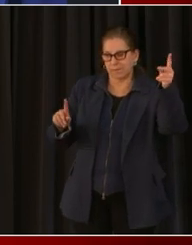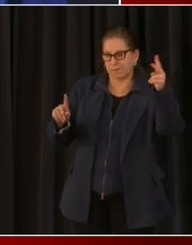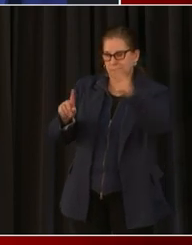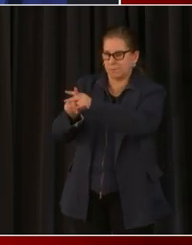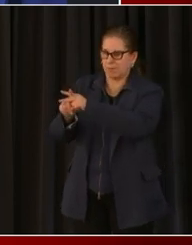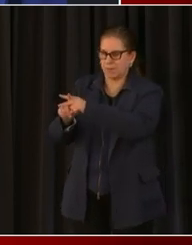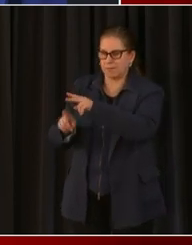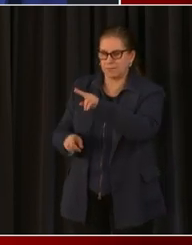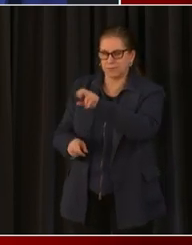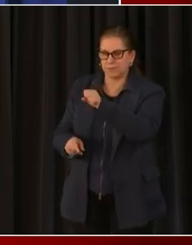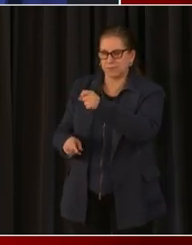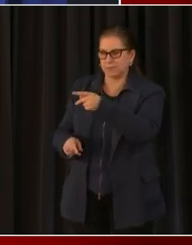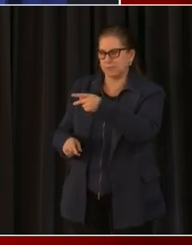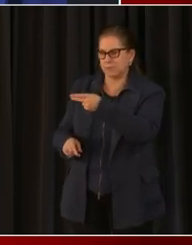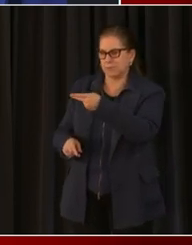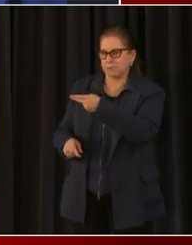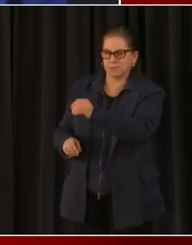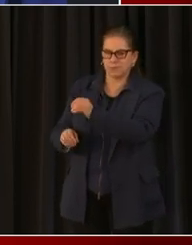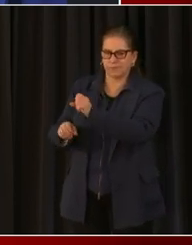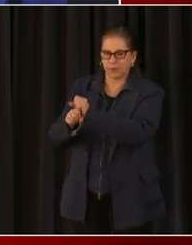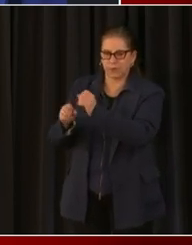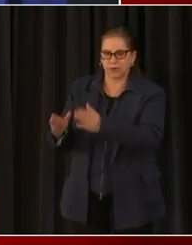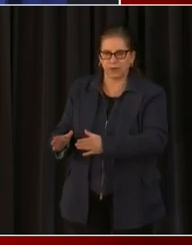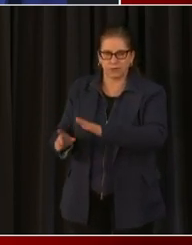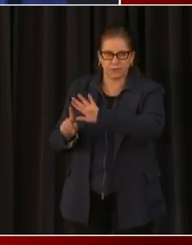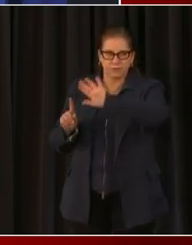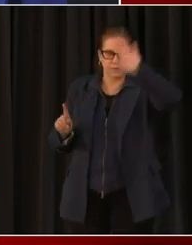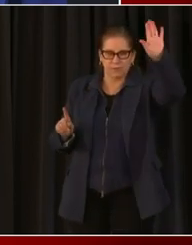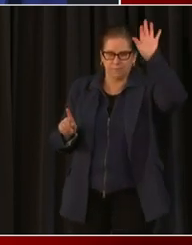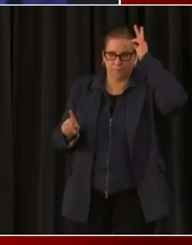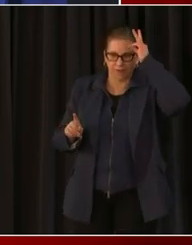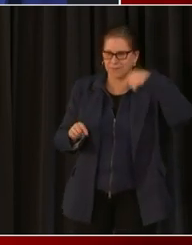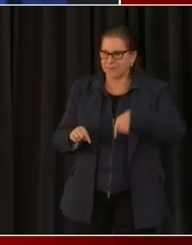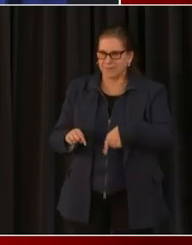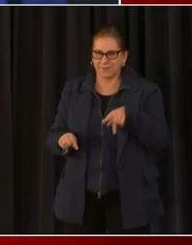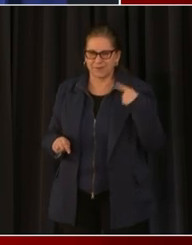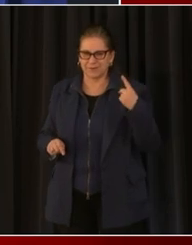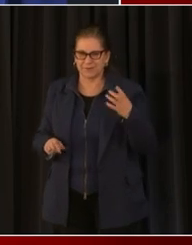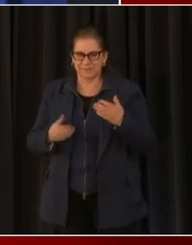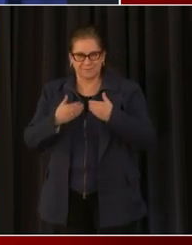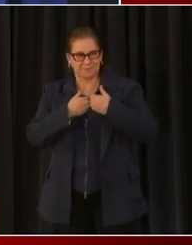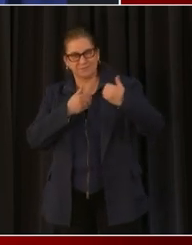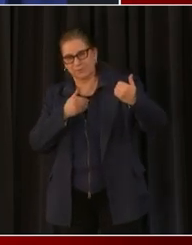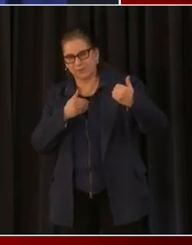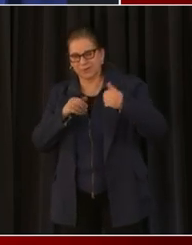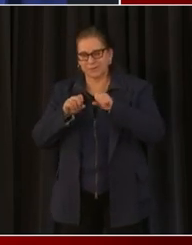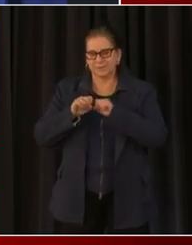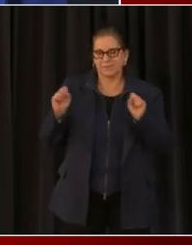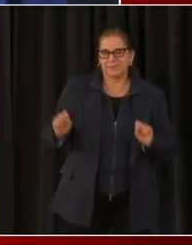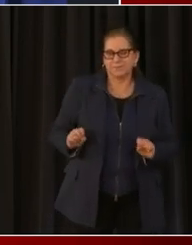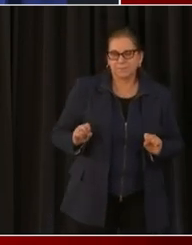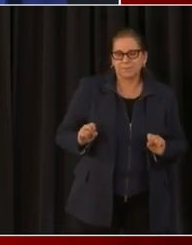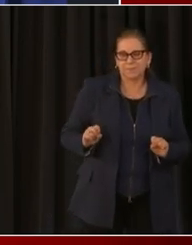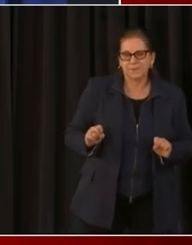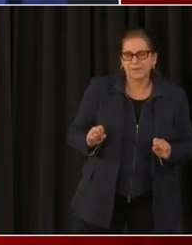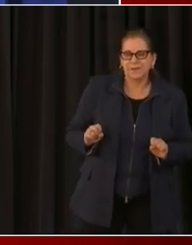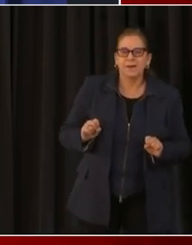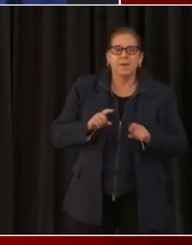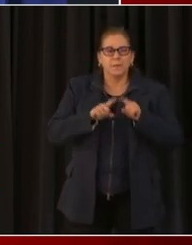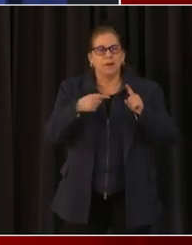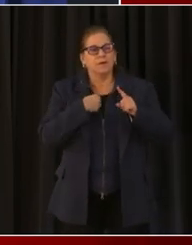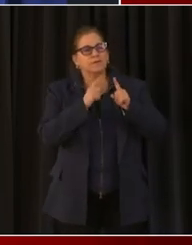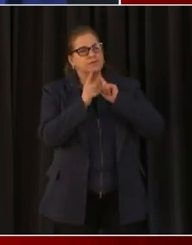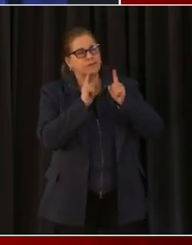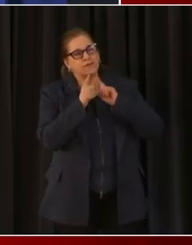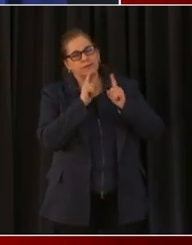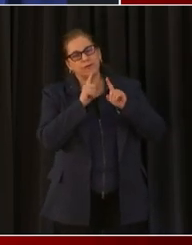are scheduled to go live on March 1st, and we're optimistic that we can continue to keep the dialogue and